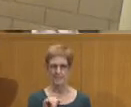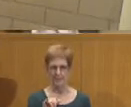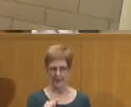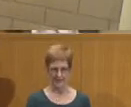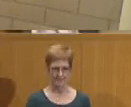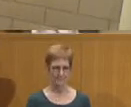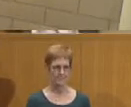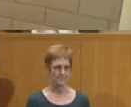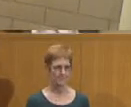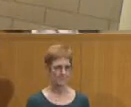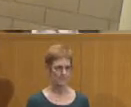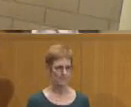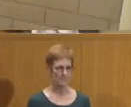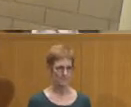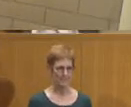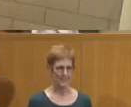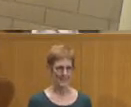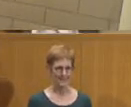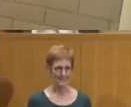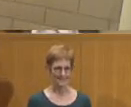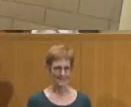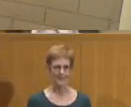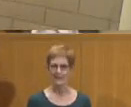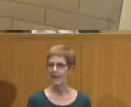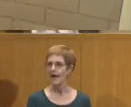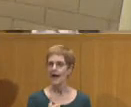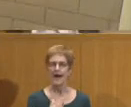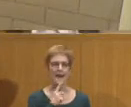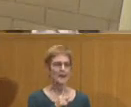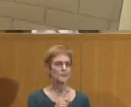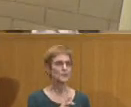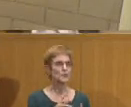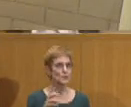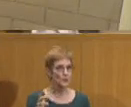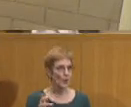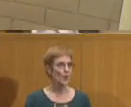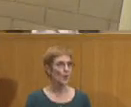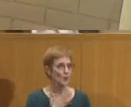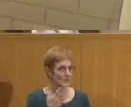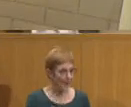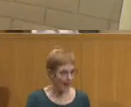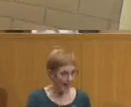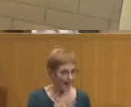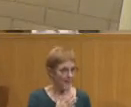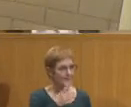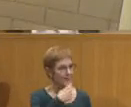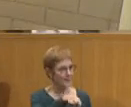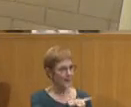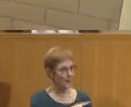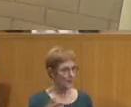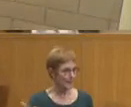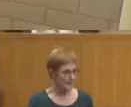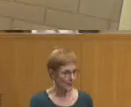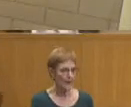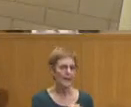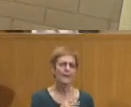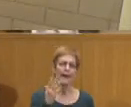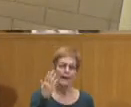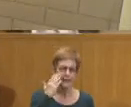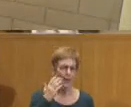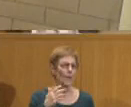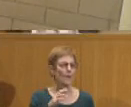10,482 votes, and 7 write-ins. Mayor, those are the results of the municipal election held on November 5th,